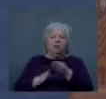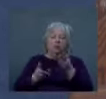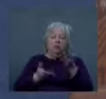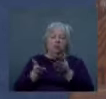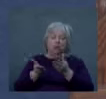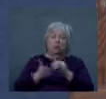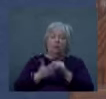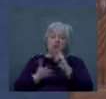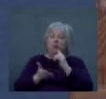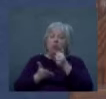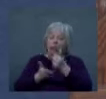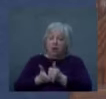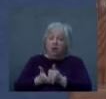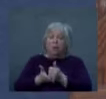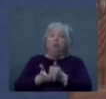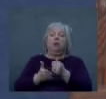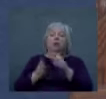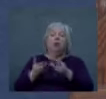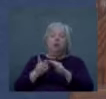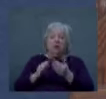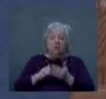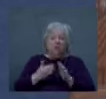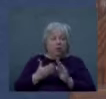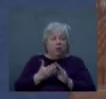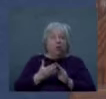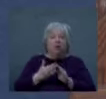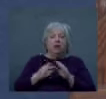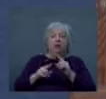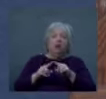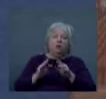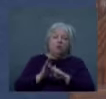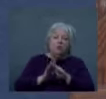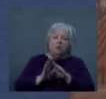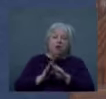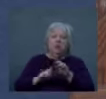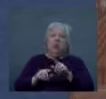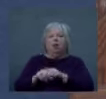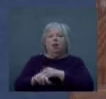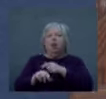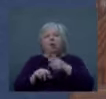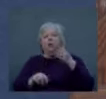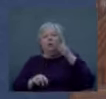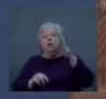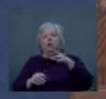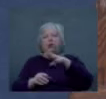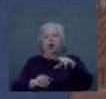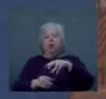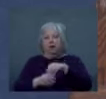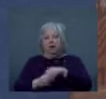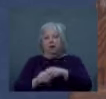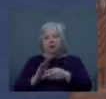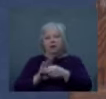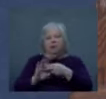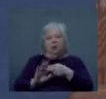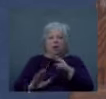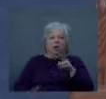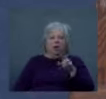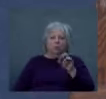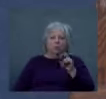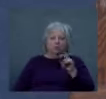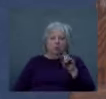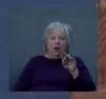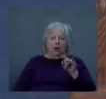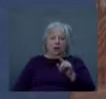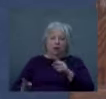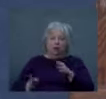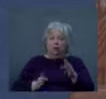help assist the community in looking at a long-term comprehensive branding strategy. Because